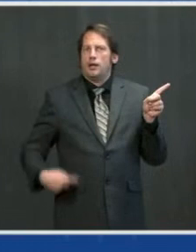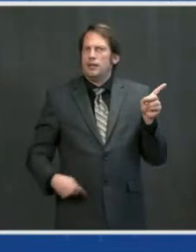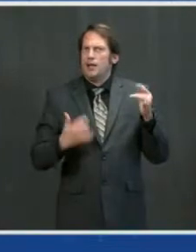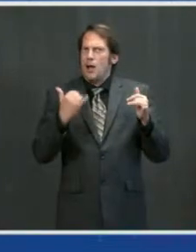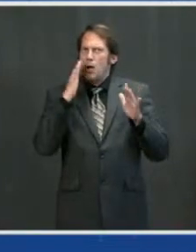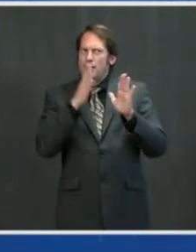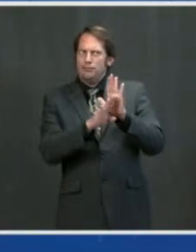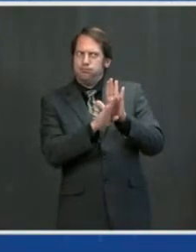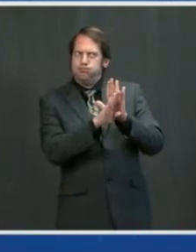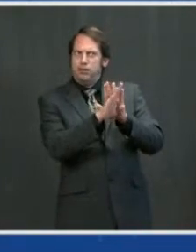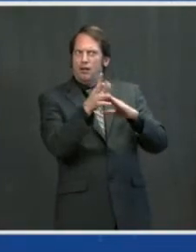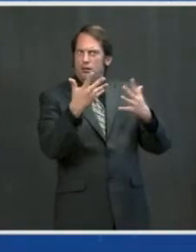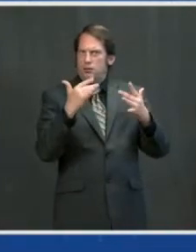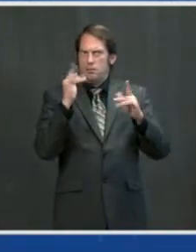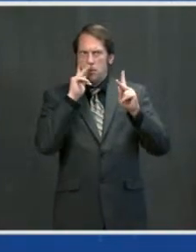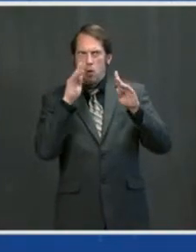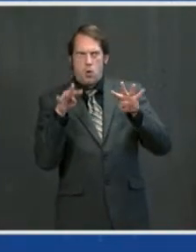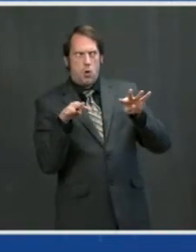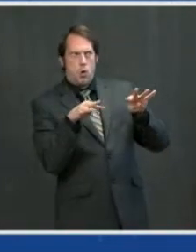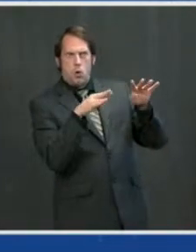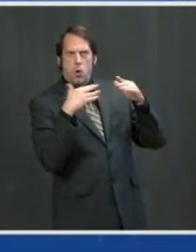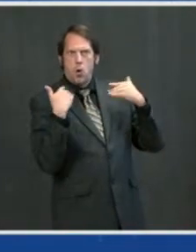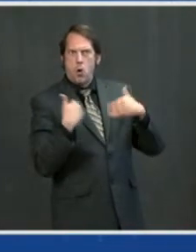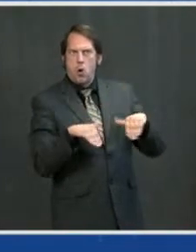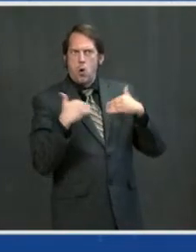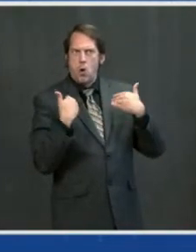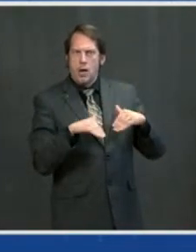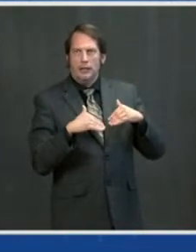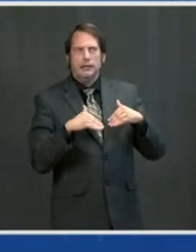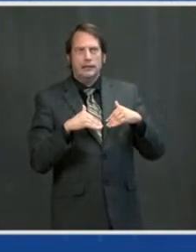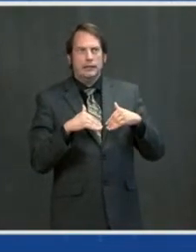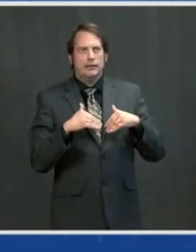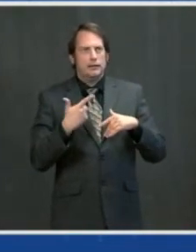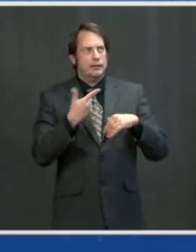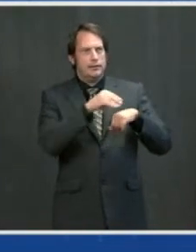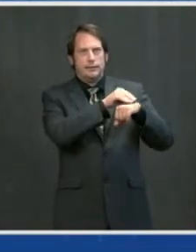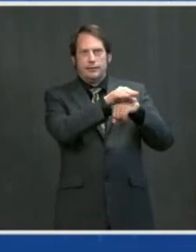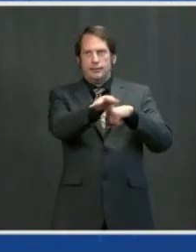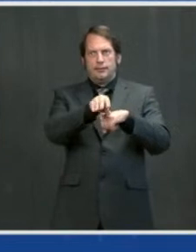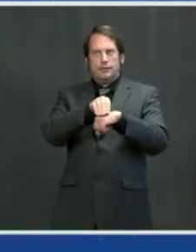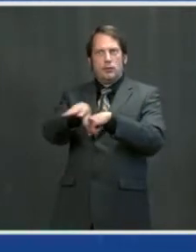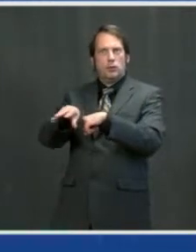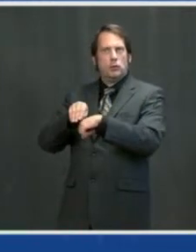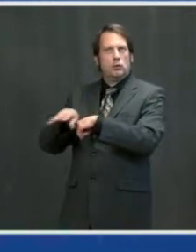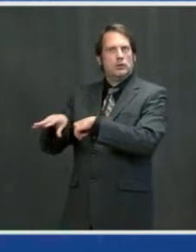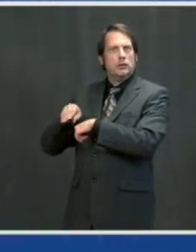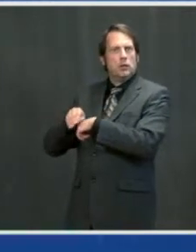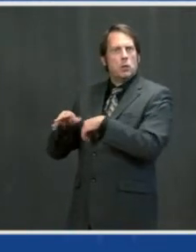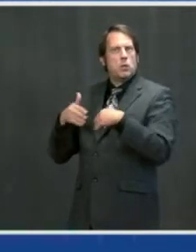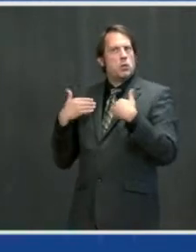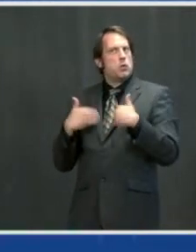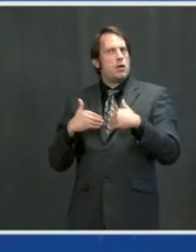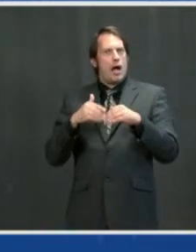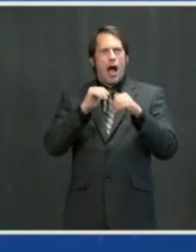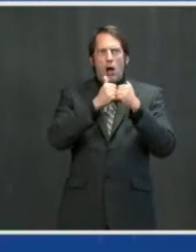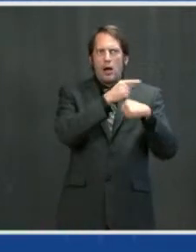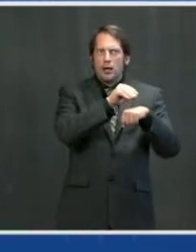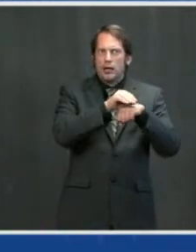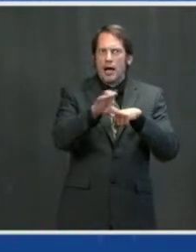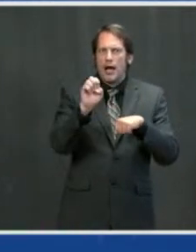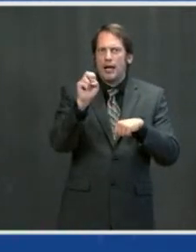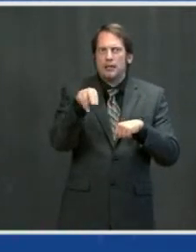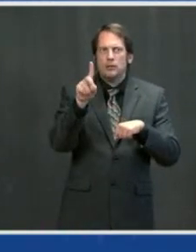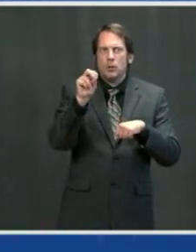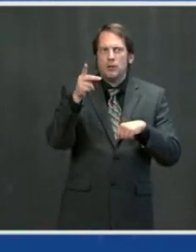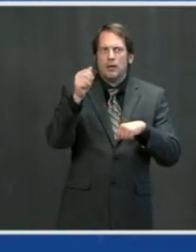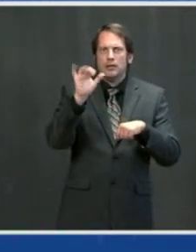and prosperity of the Indo-Pacific and the world at large. We agreed to oppose any attempts to